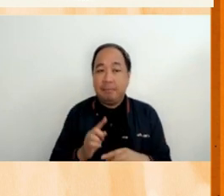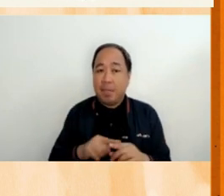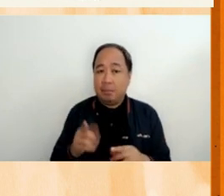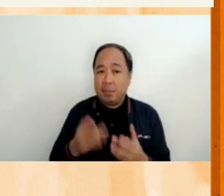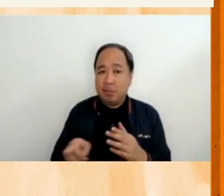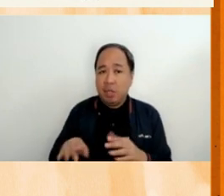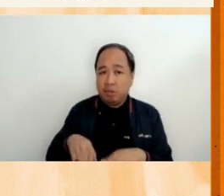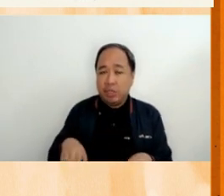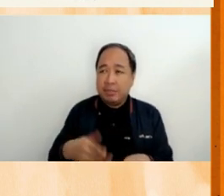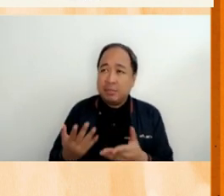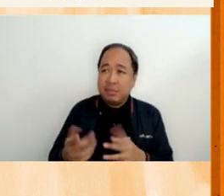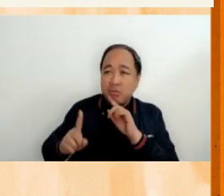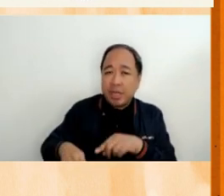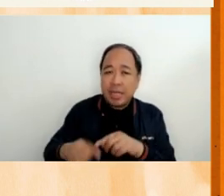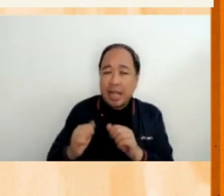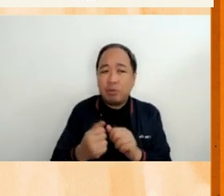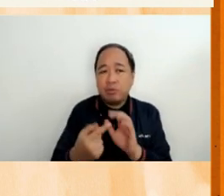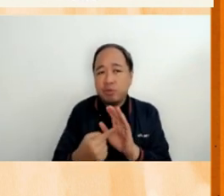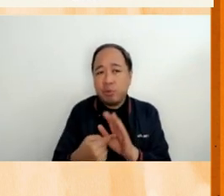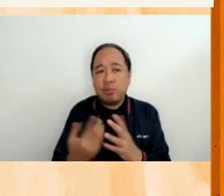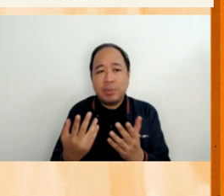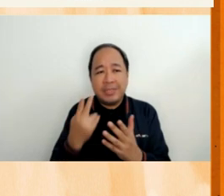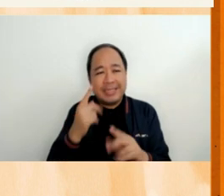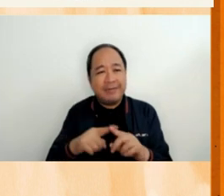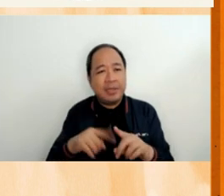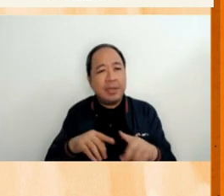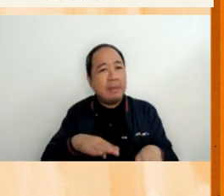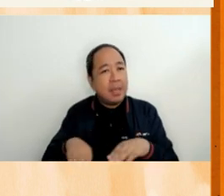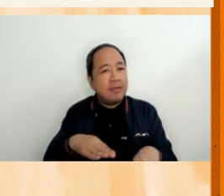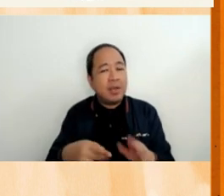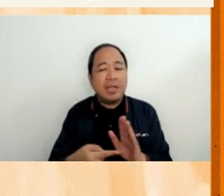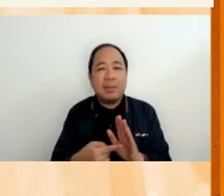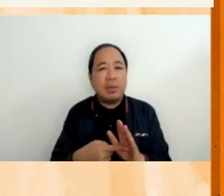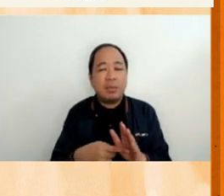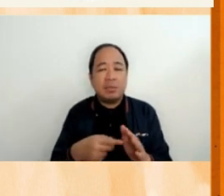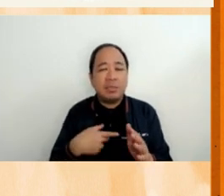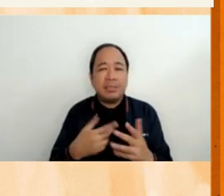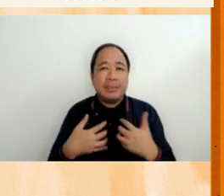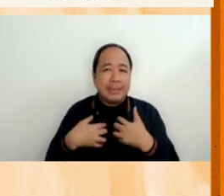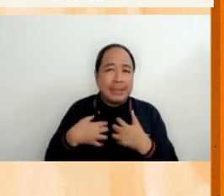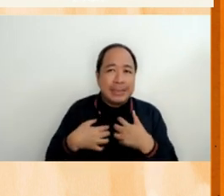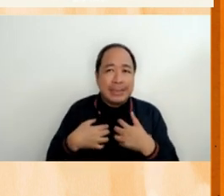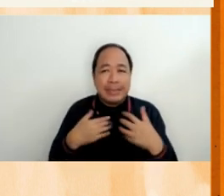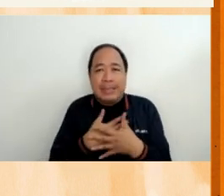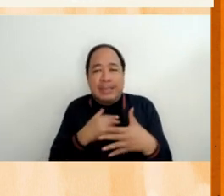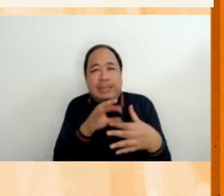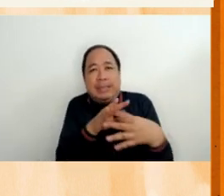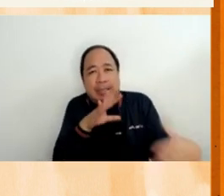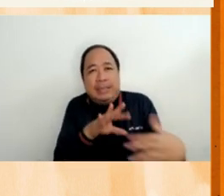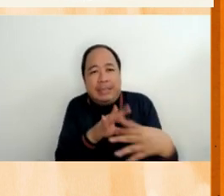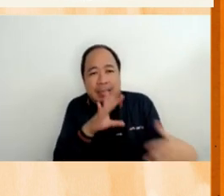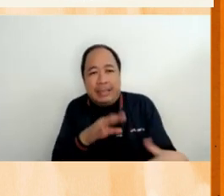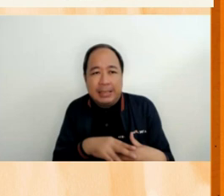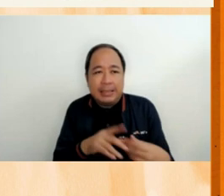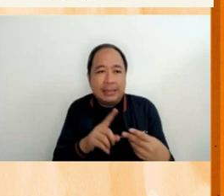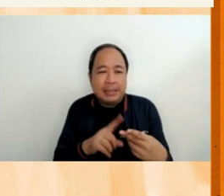by demonstrating the following behaviors like separation anxiety, excessive